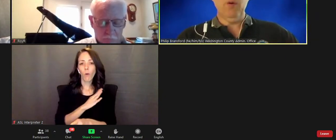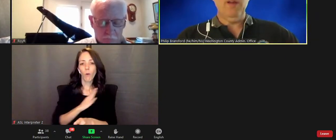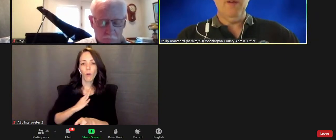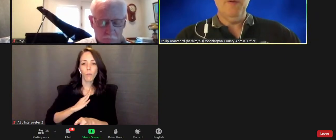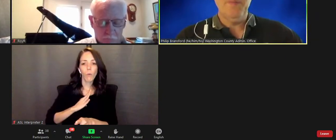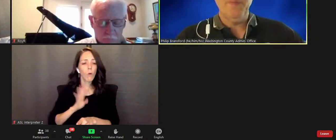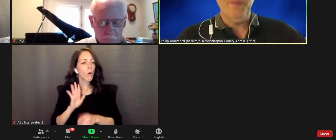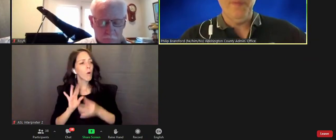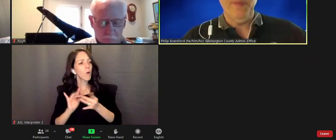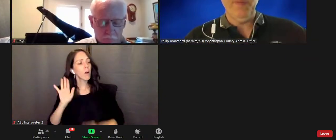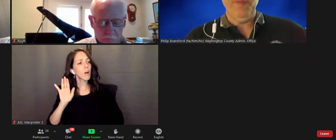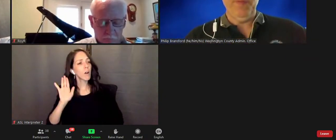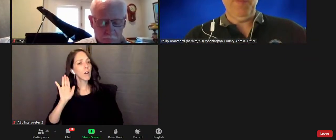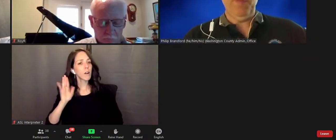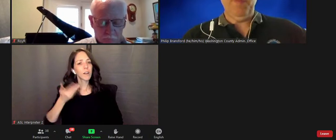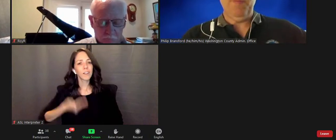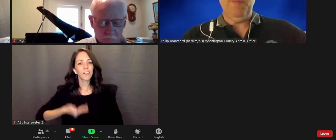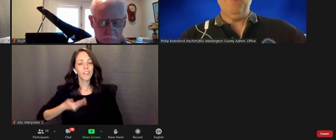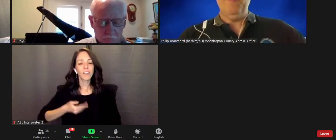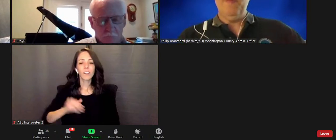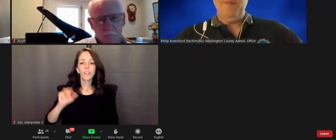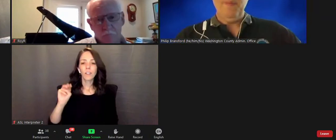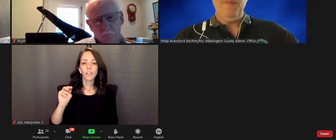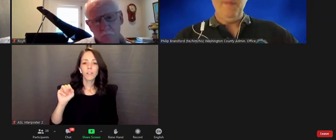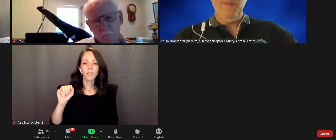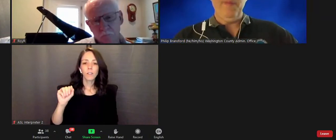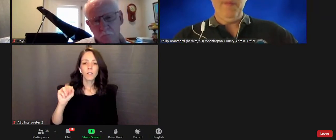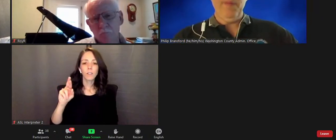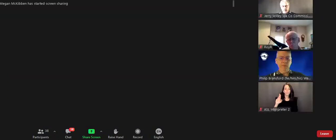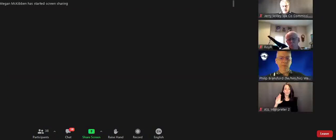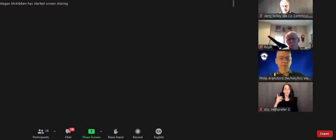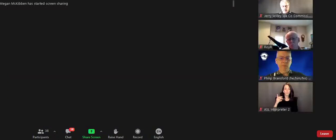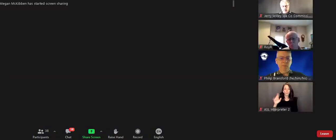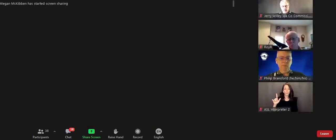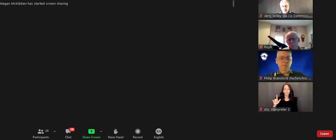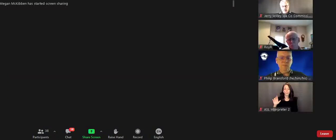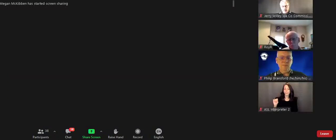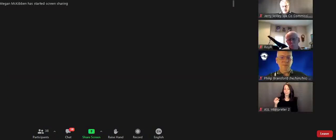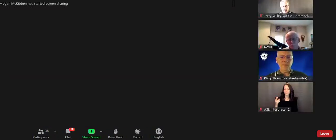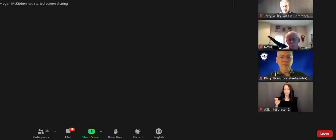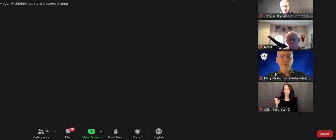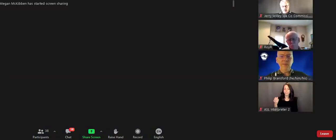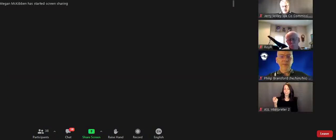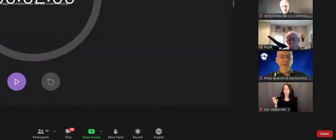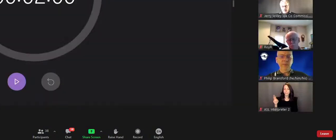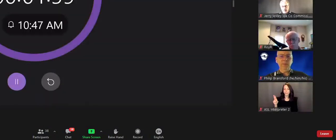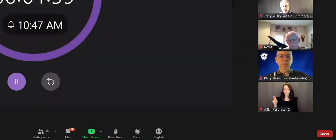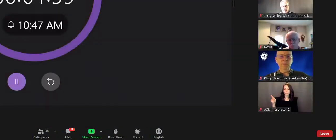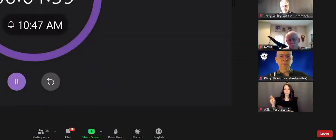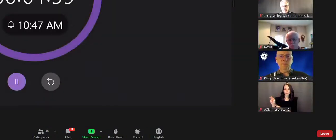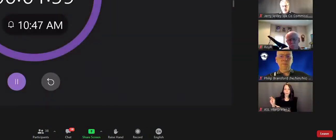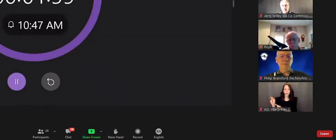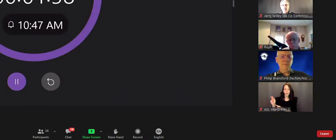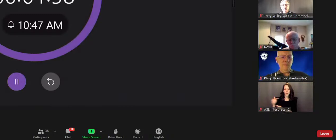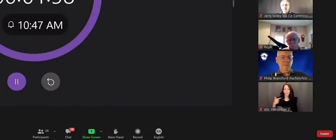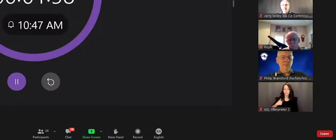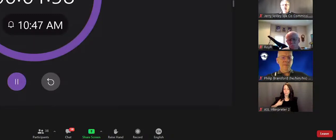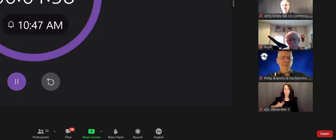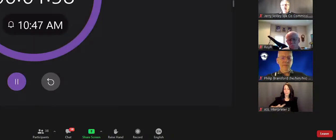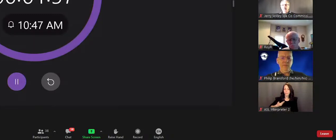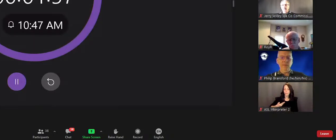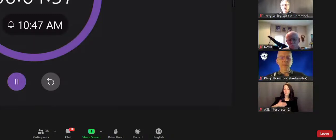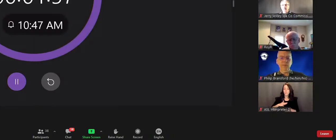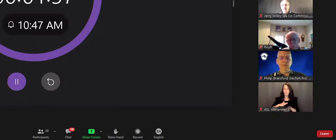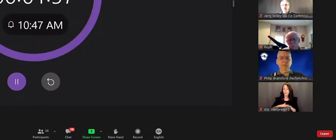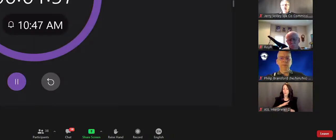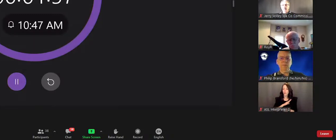Yes, go ahead. This is Marshall. I use she, her pronouns, and I am on the board